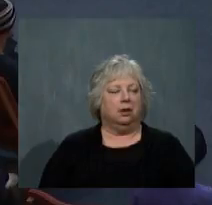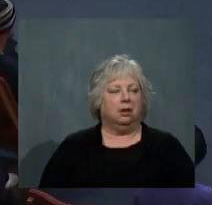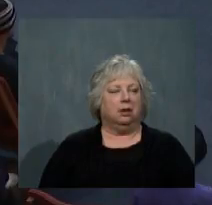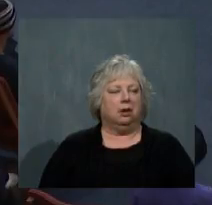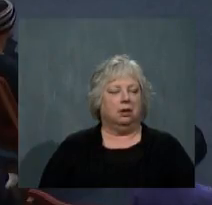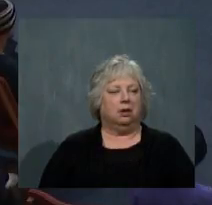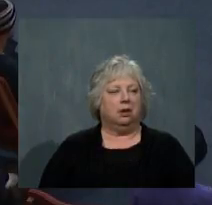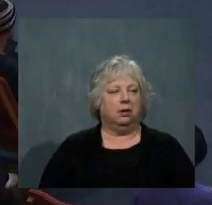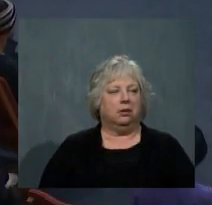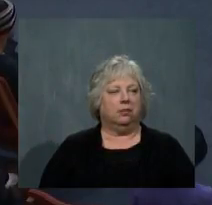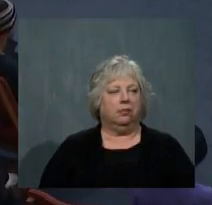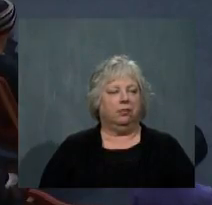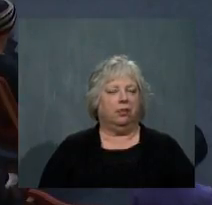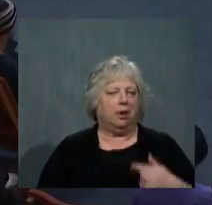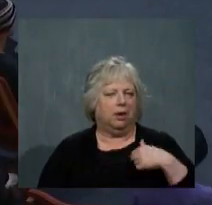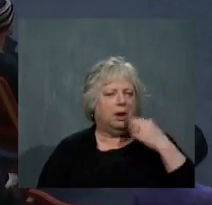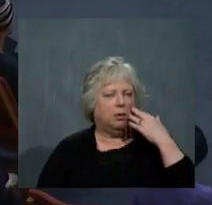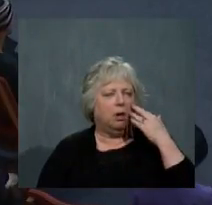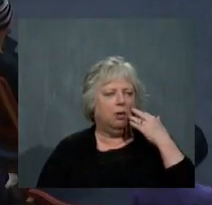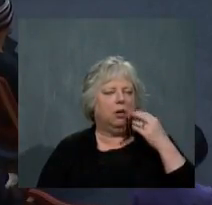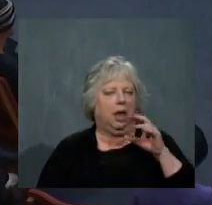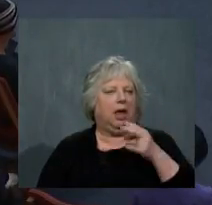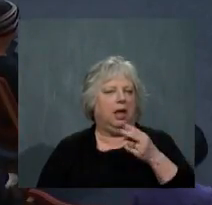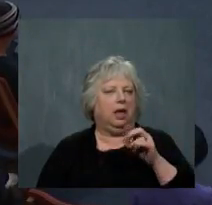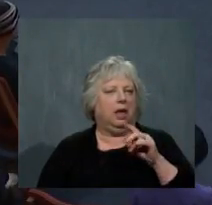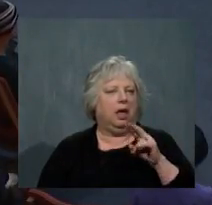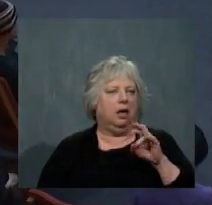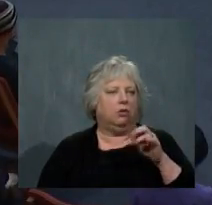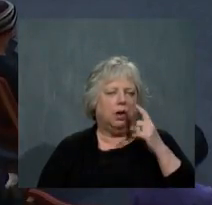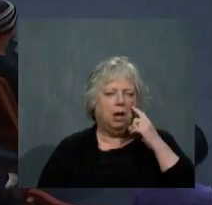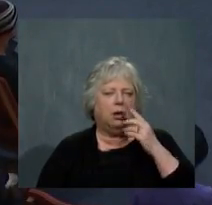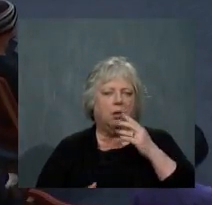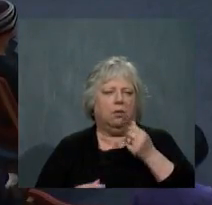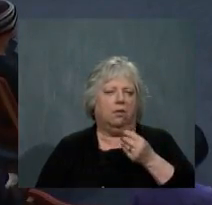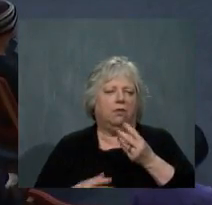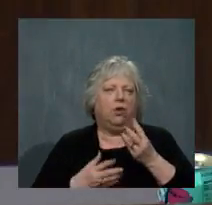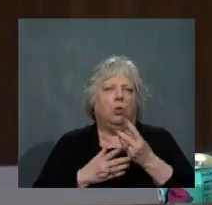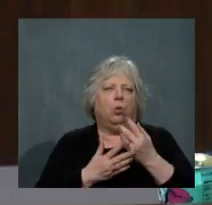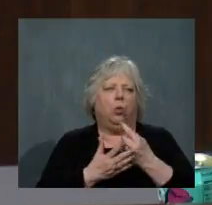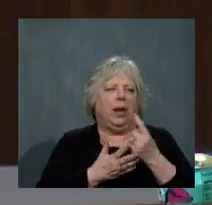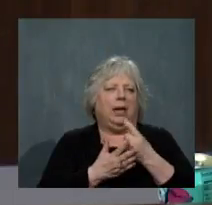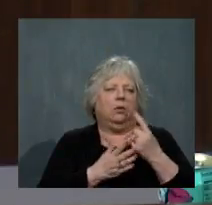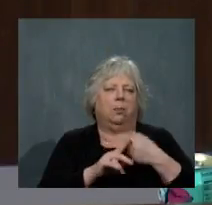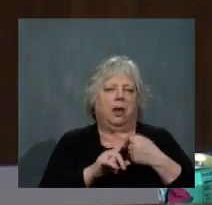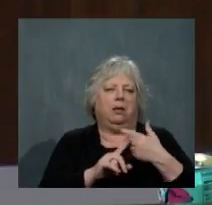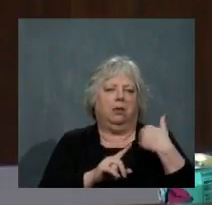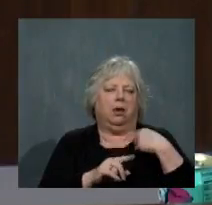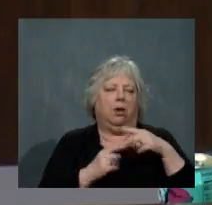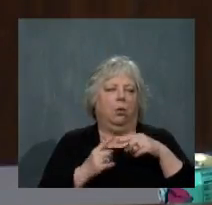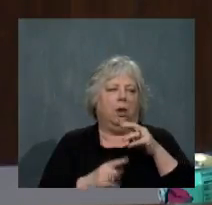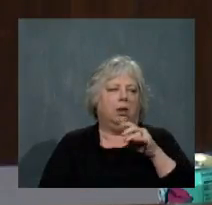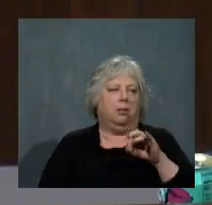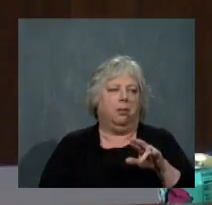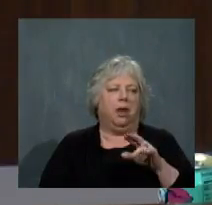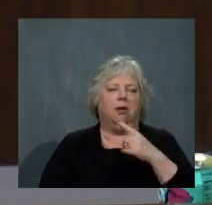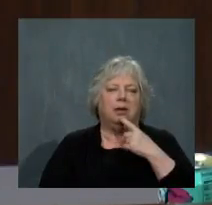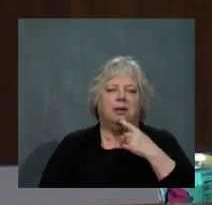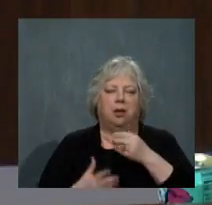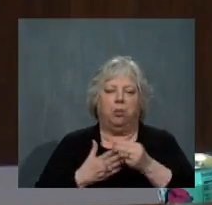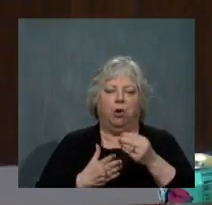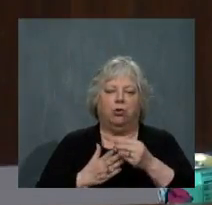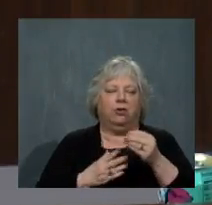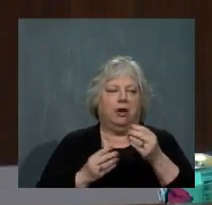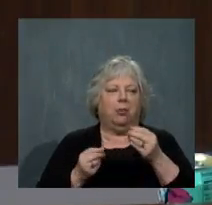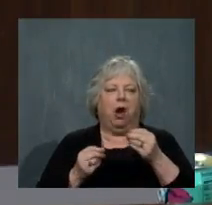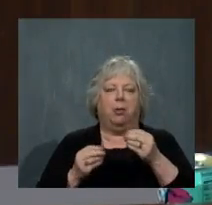I do, because I know there had been some concern a few weeks or months ago when the mayor had mentioned about purchasing property, putting